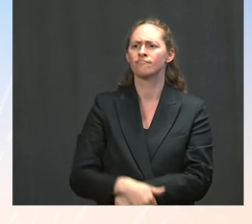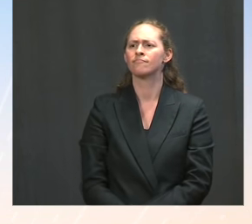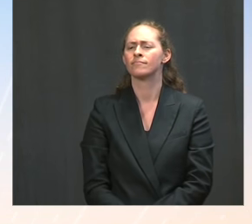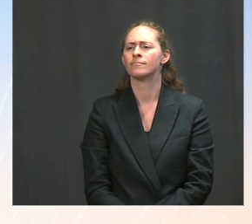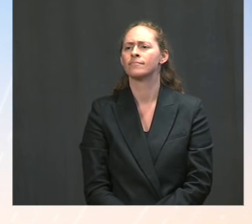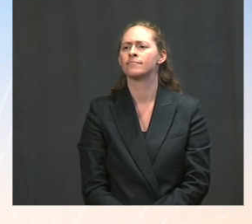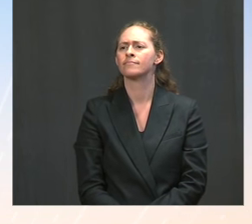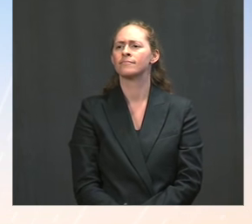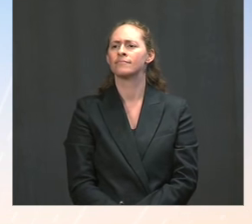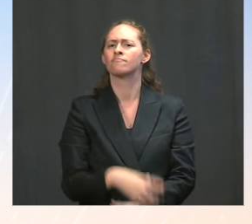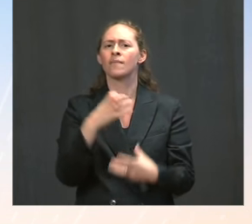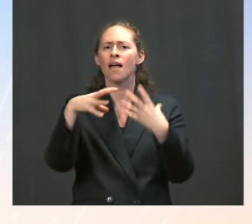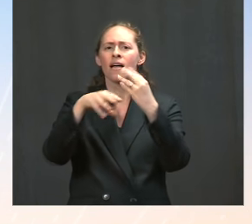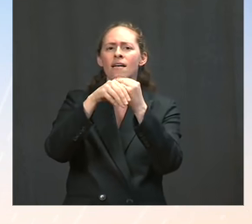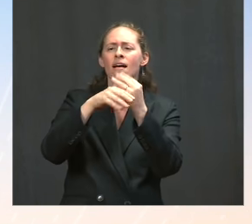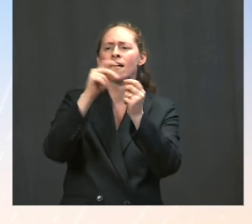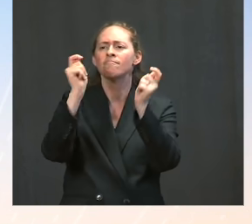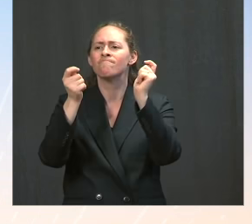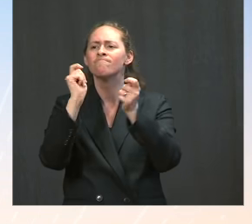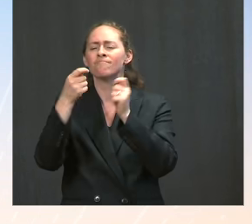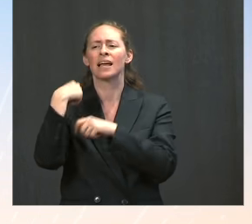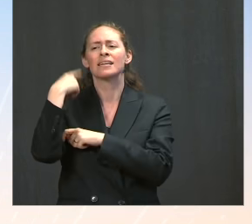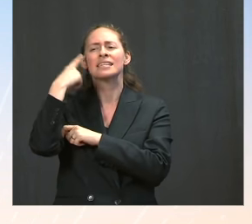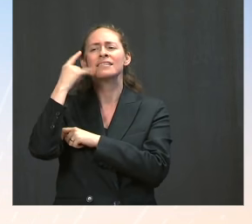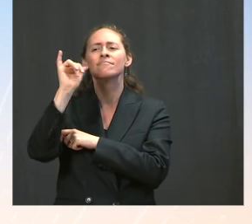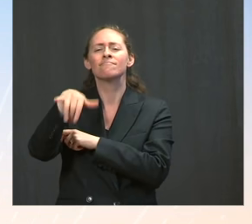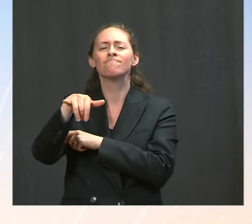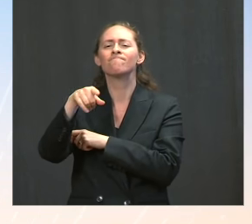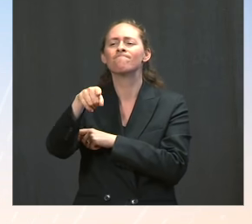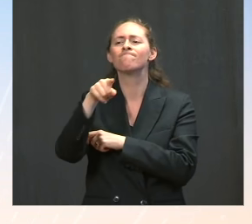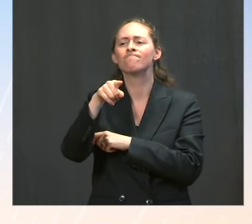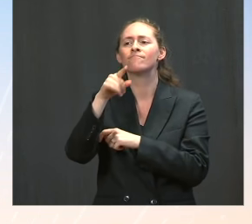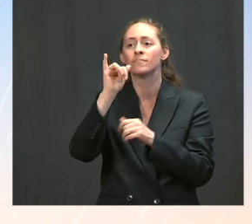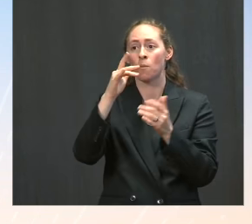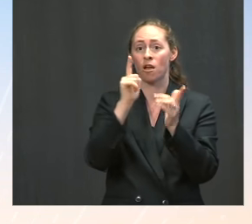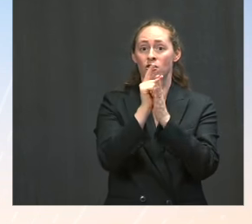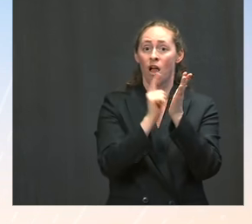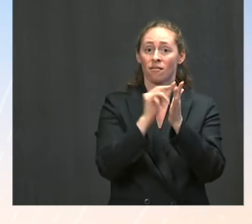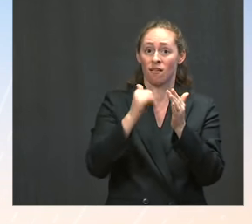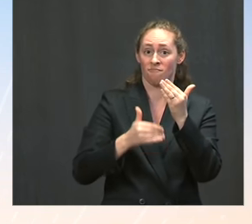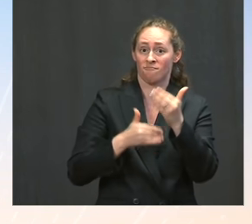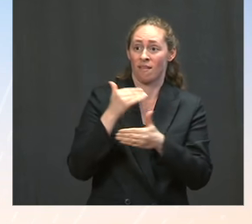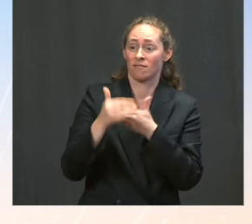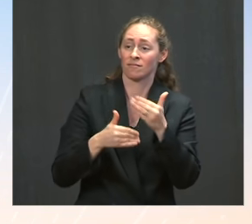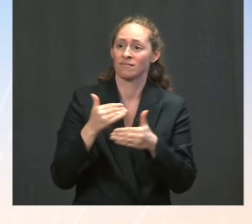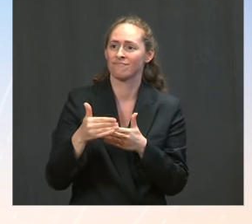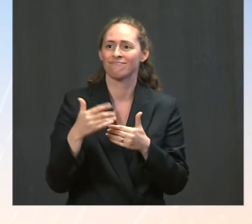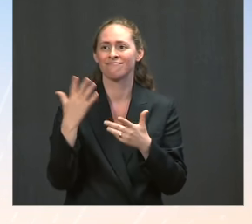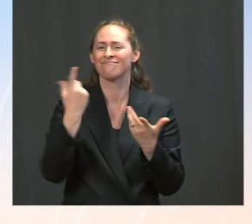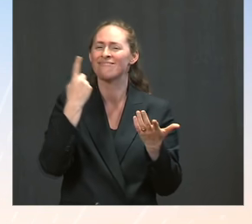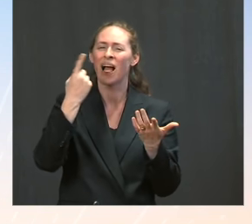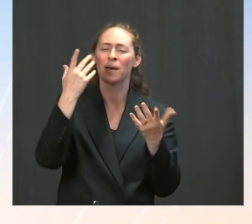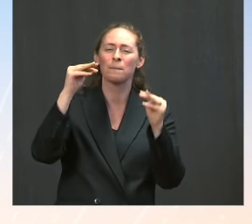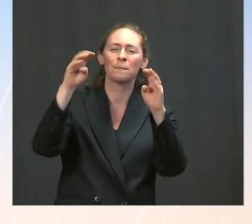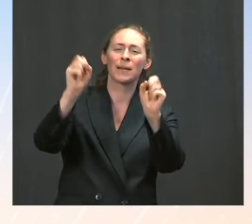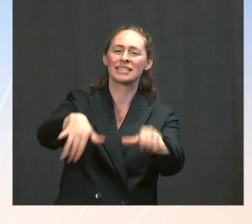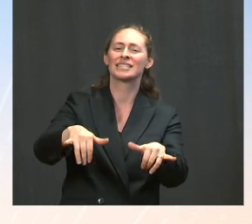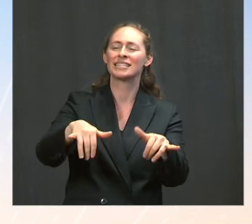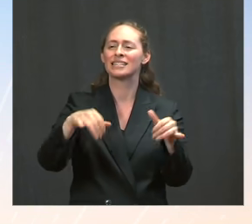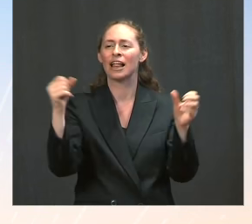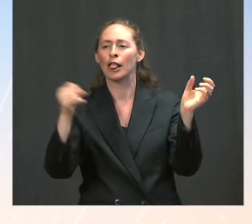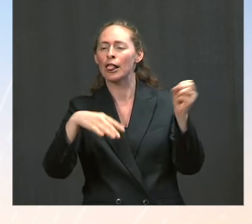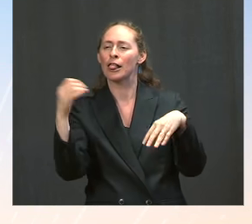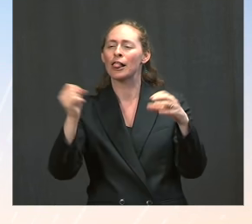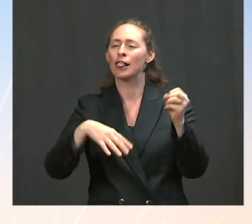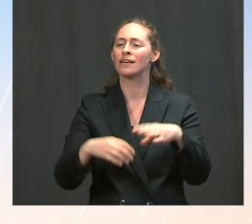the part of the messy process of legislating. That's what's ongoing. We're engaged with a range of members, including, of course, Senator Carper,